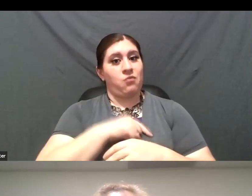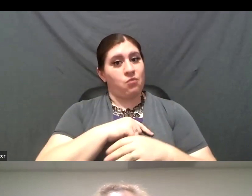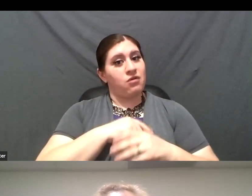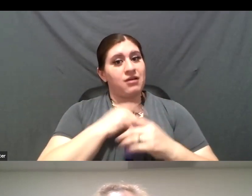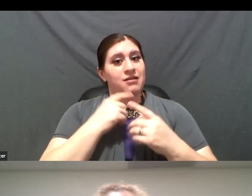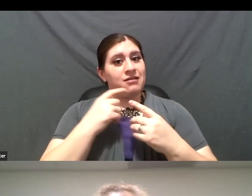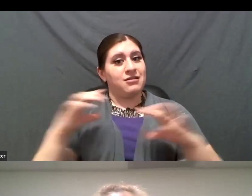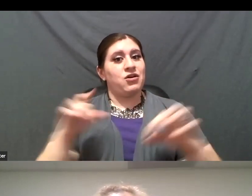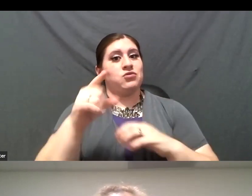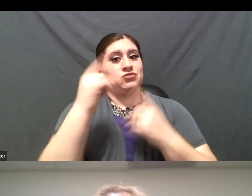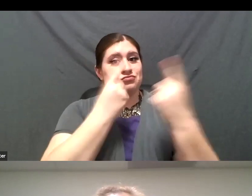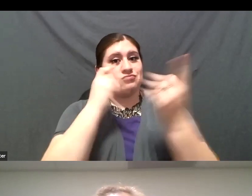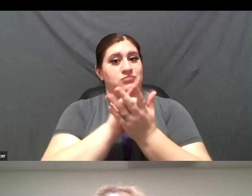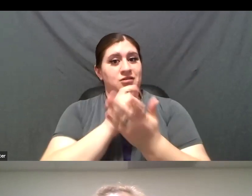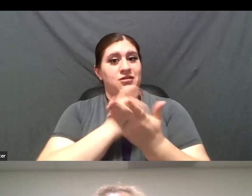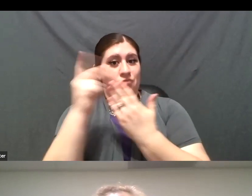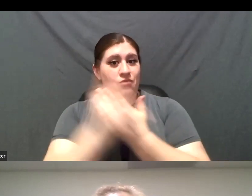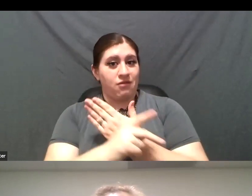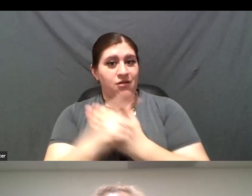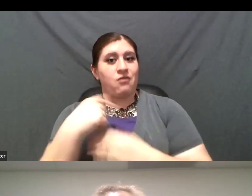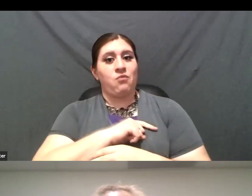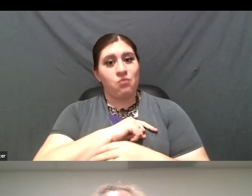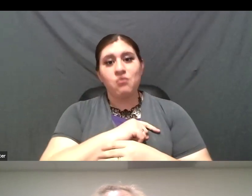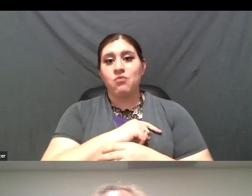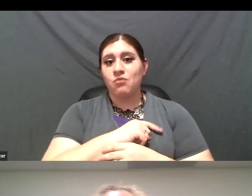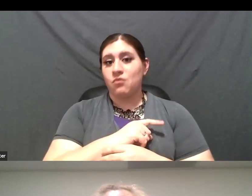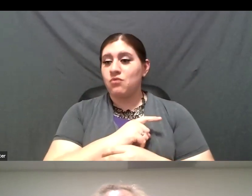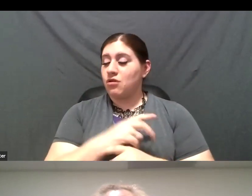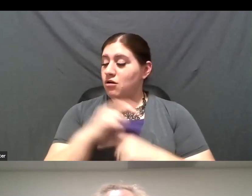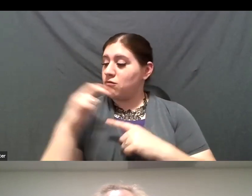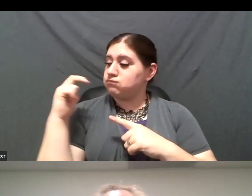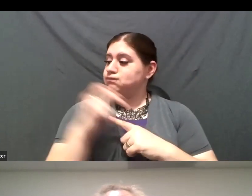consider those kinds of activities because it's something that we do a particularly good job